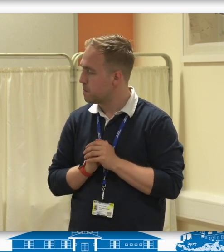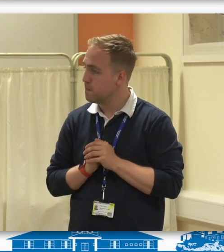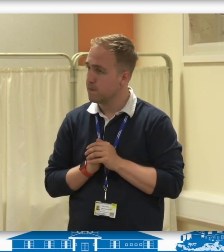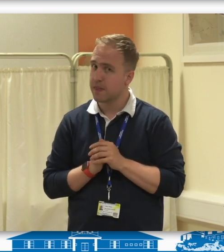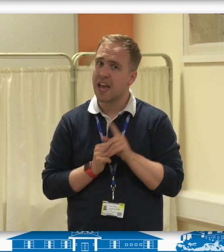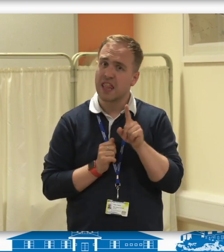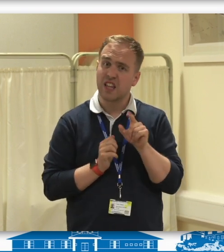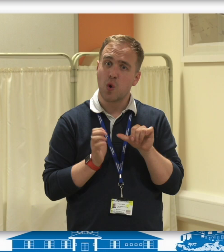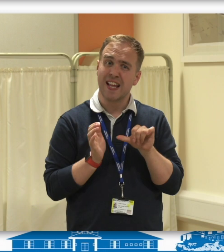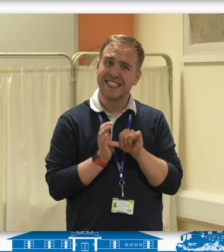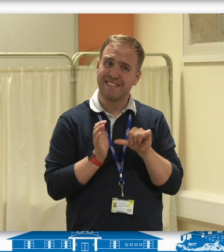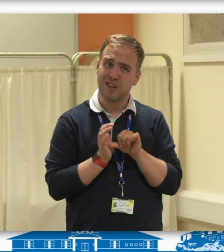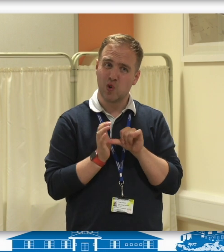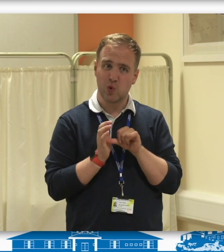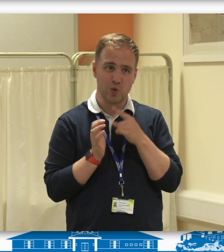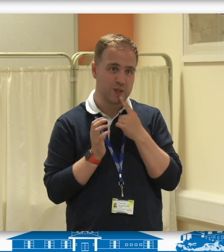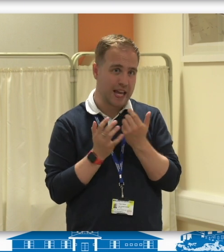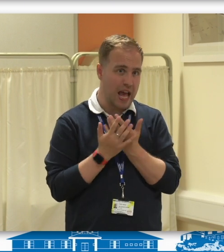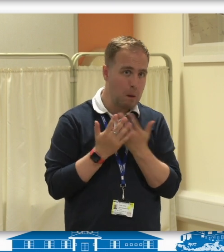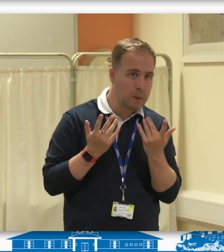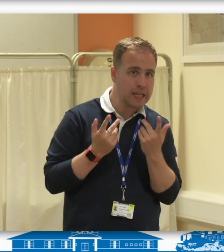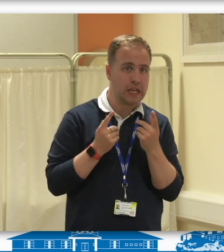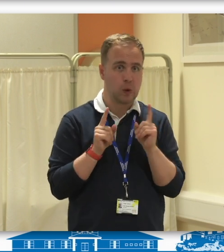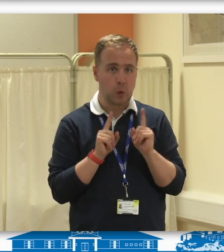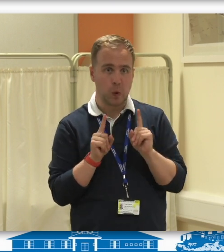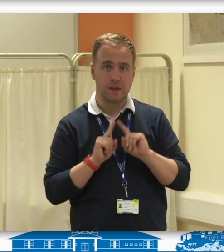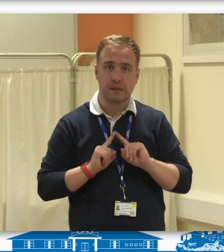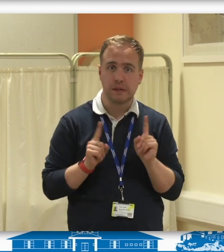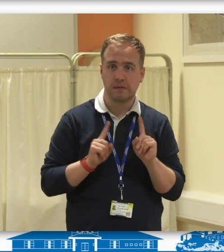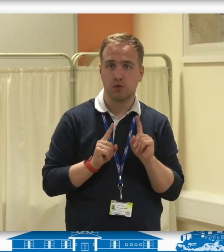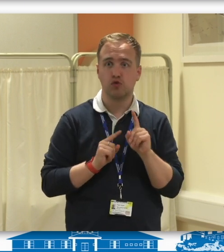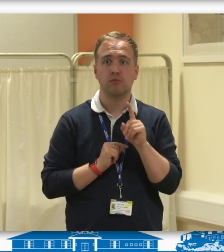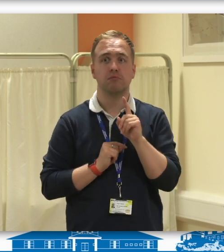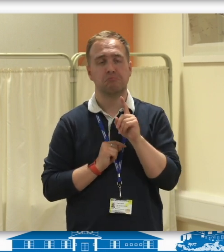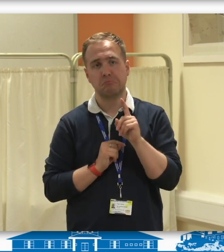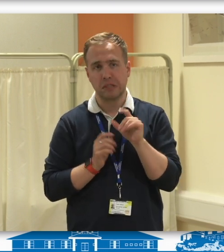that's quite difficult to quantify. I would say that